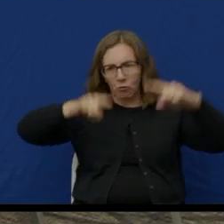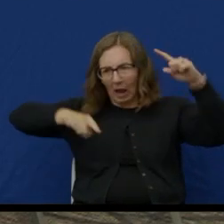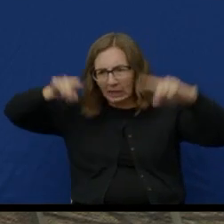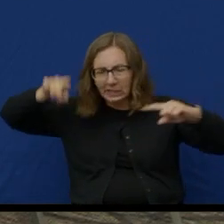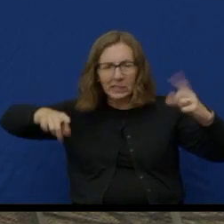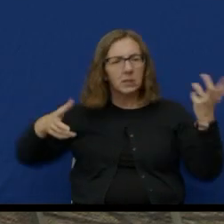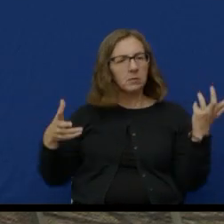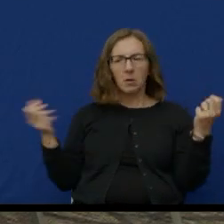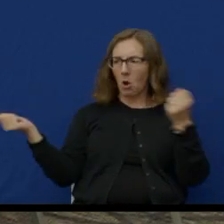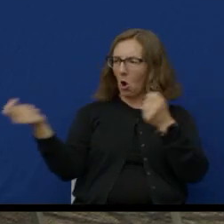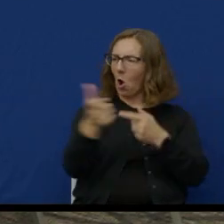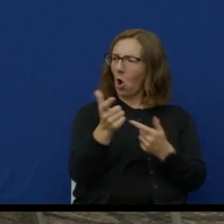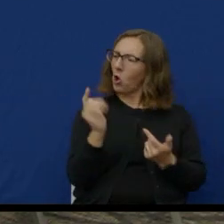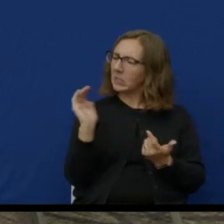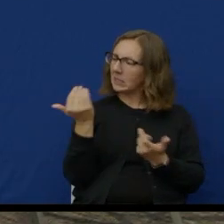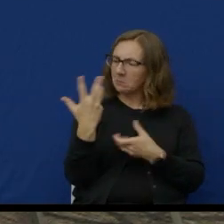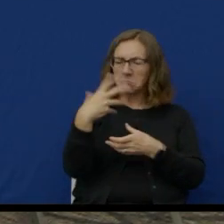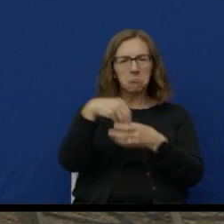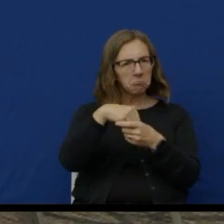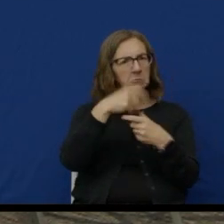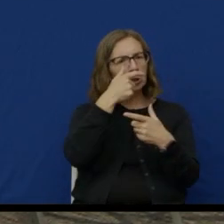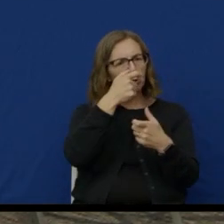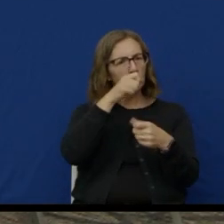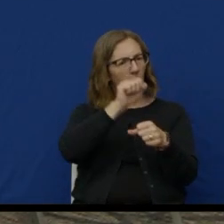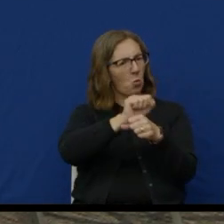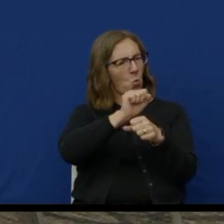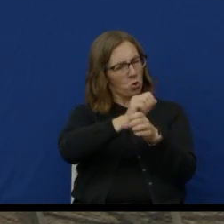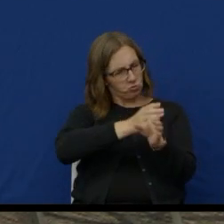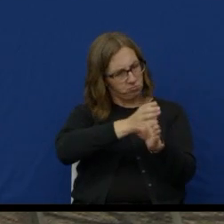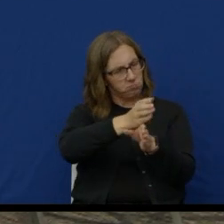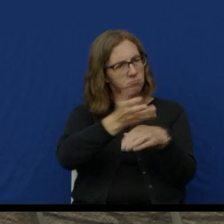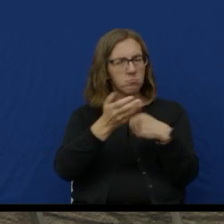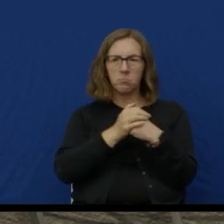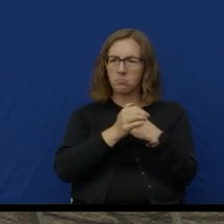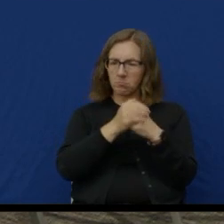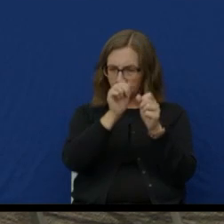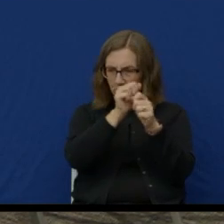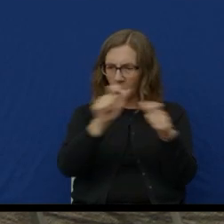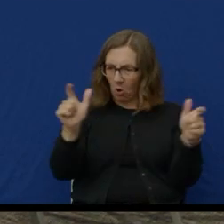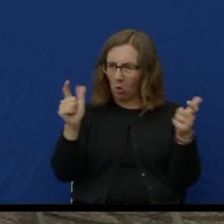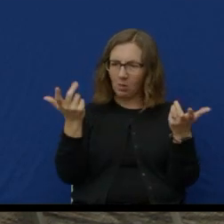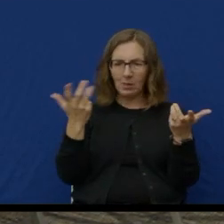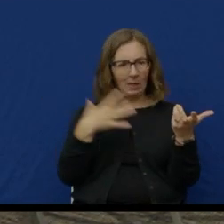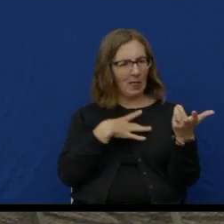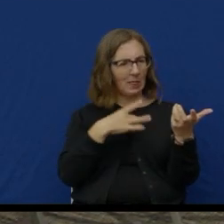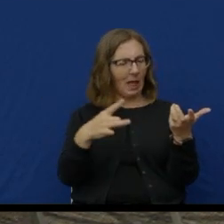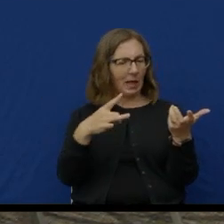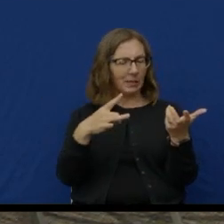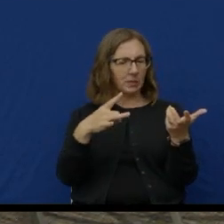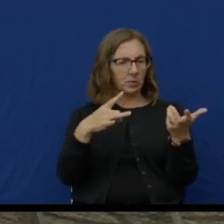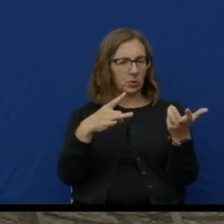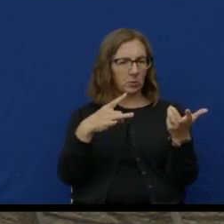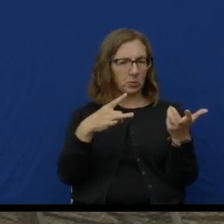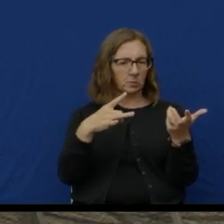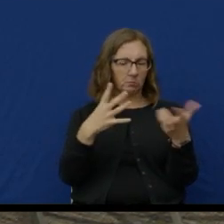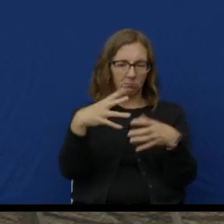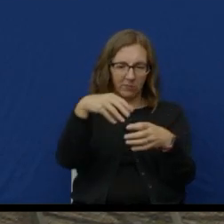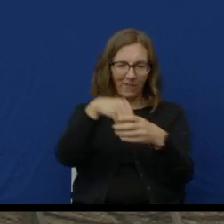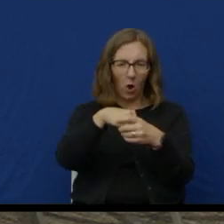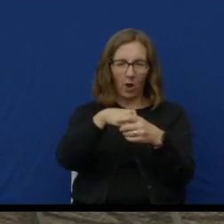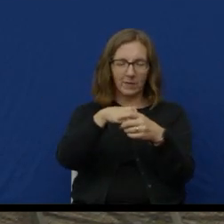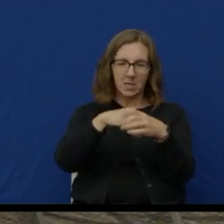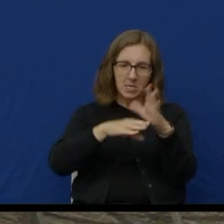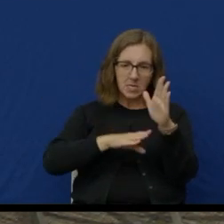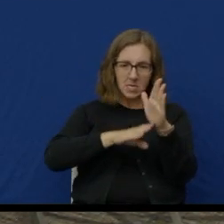was interested in the work and liked being kind of on the forefront of that work. And I think that's